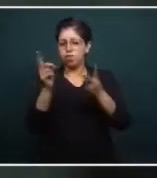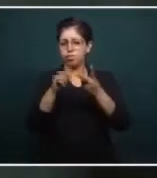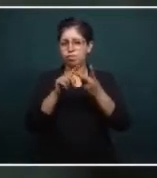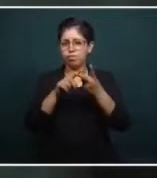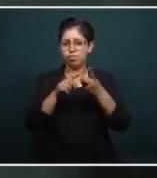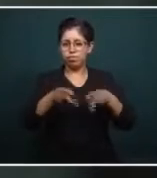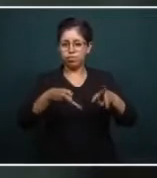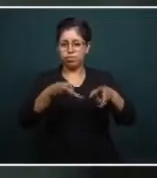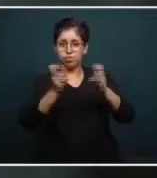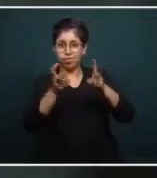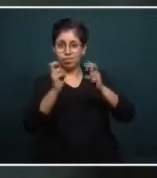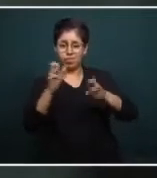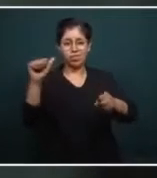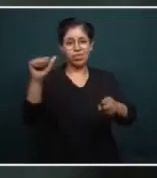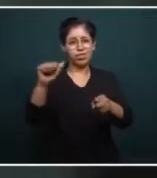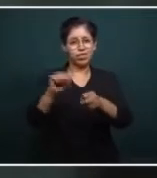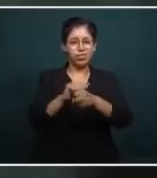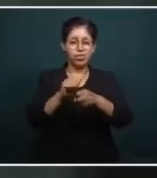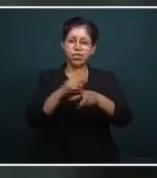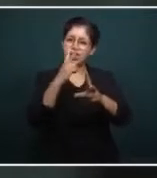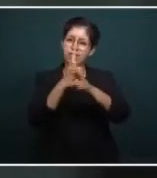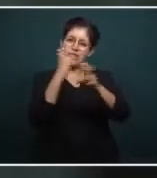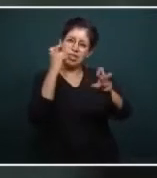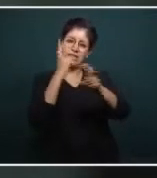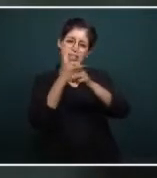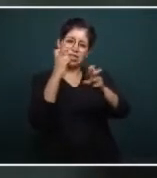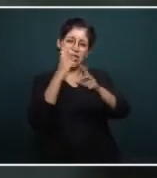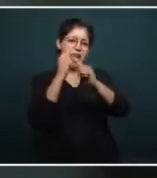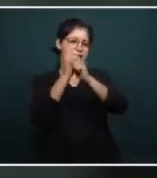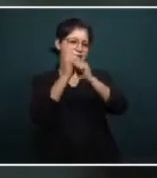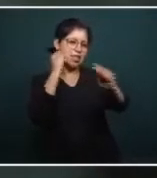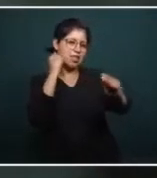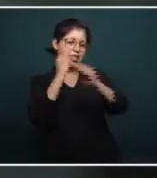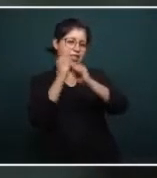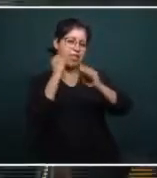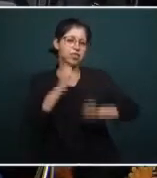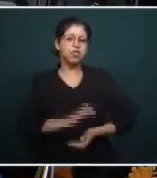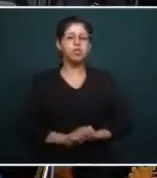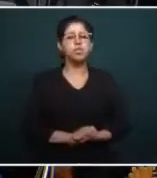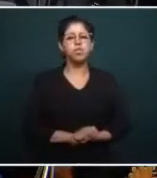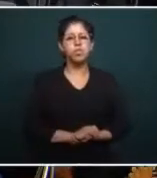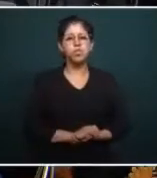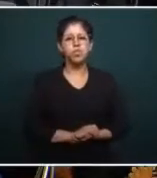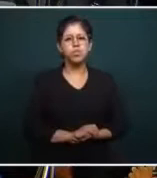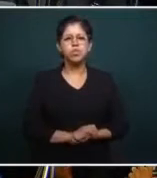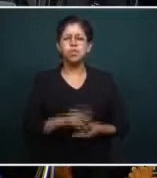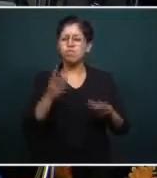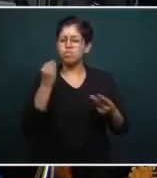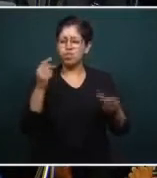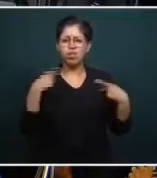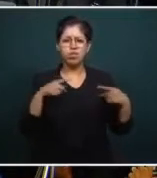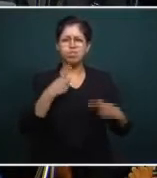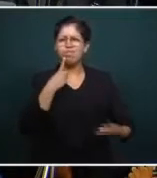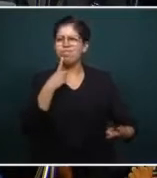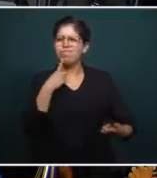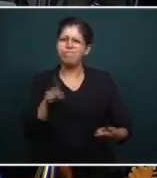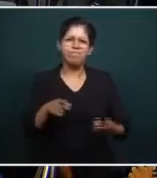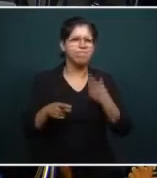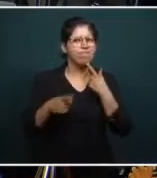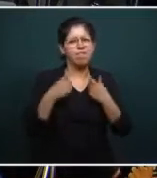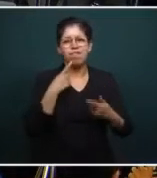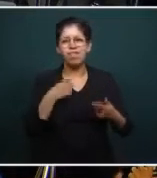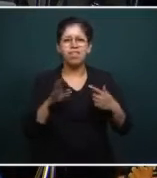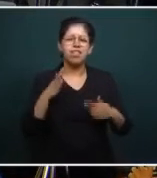impact stealing of in transfer public transportation, and that's what the people